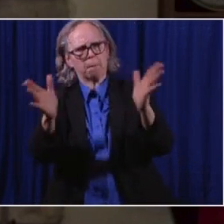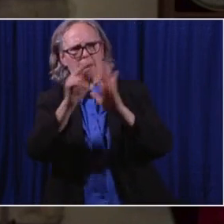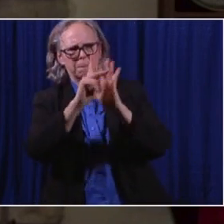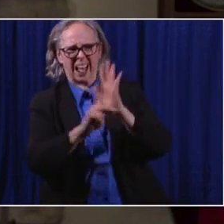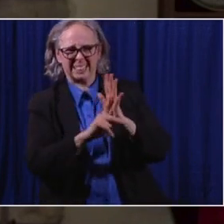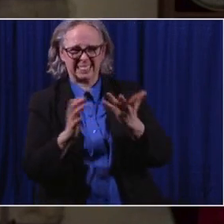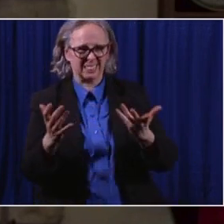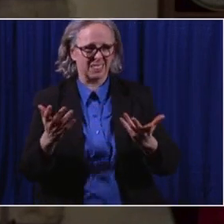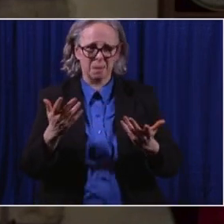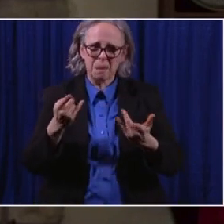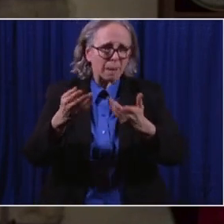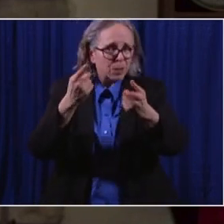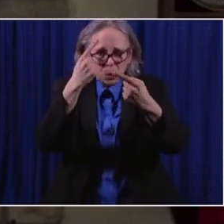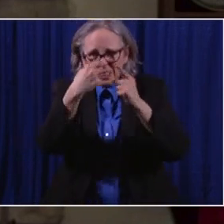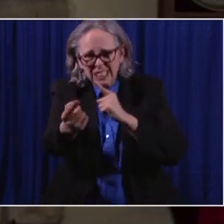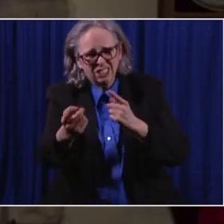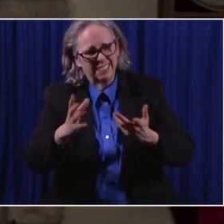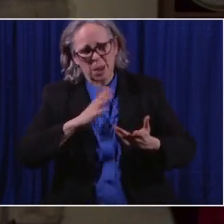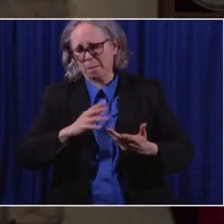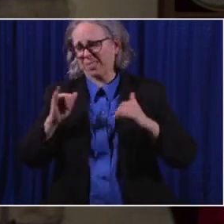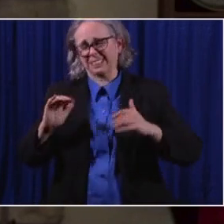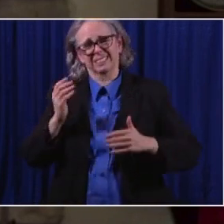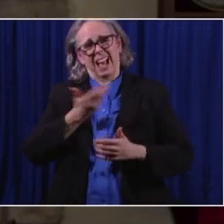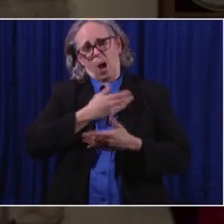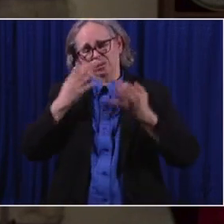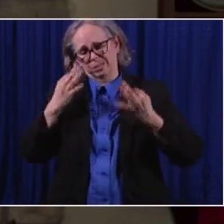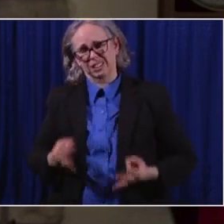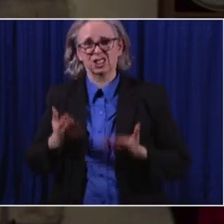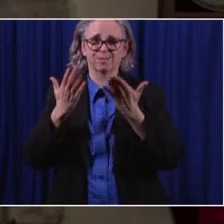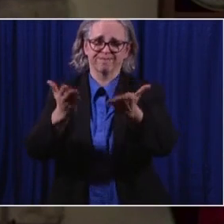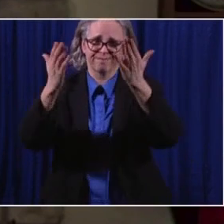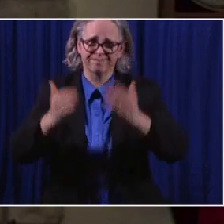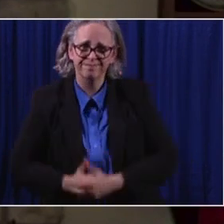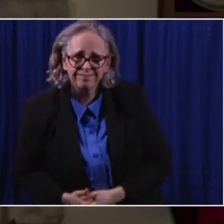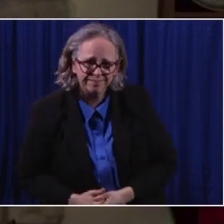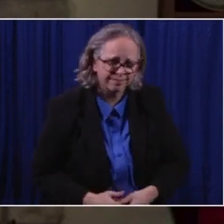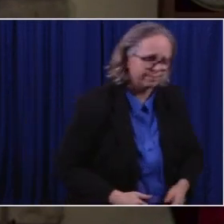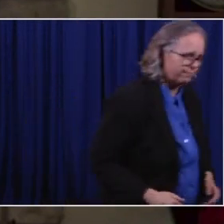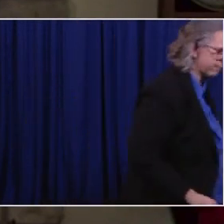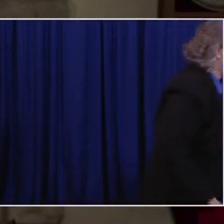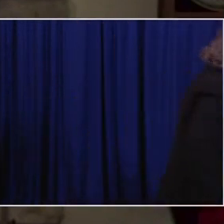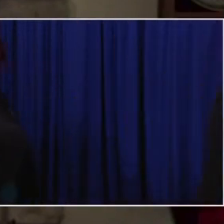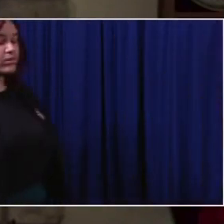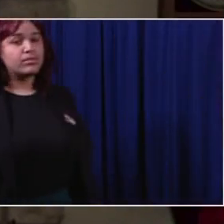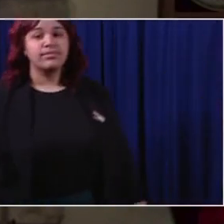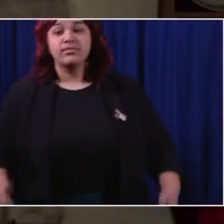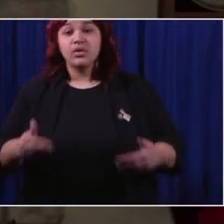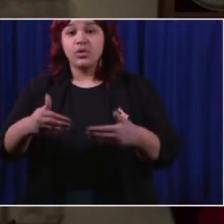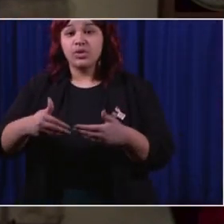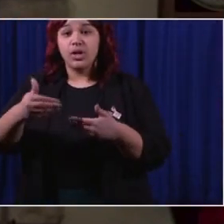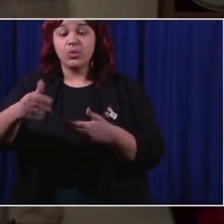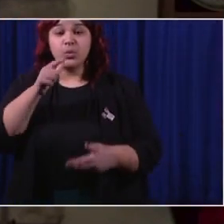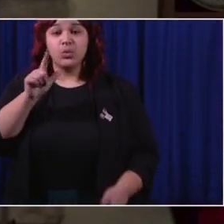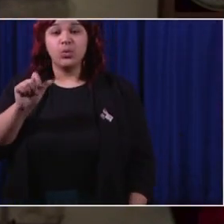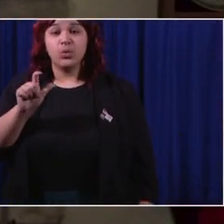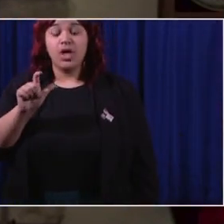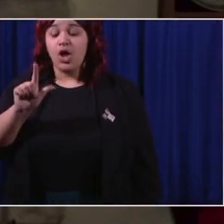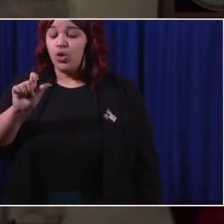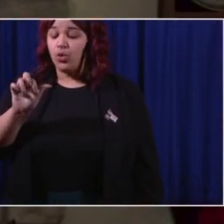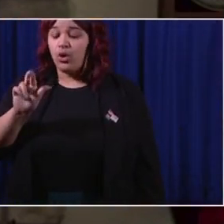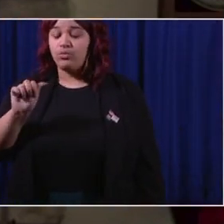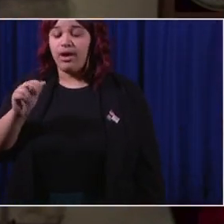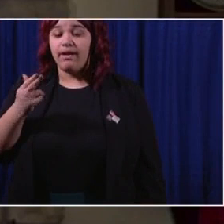doing. Next question today is from Laura Hancock at cleveland.com. Good afternoon, Governor. Hey,